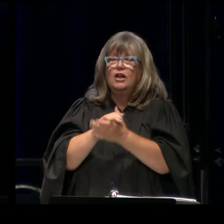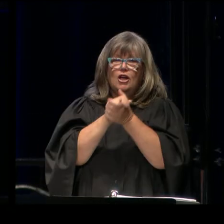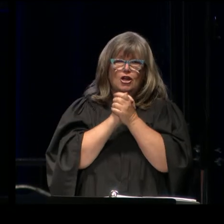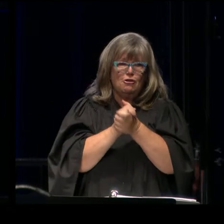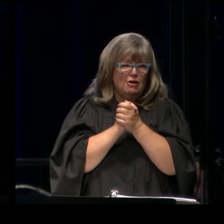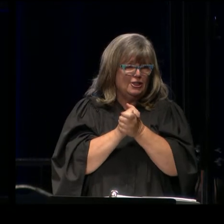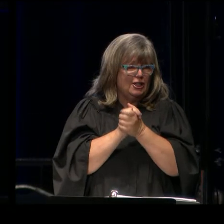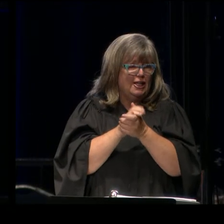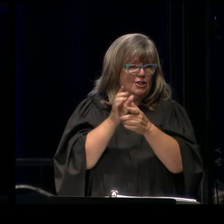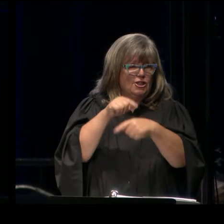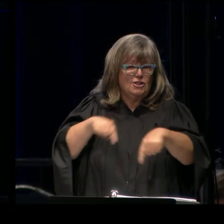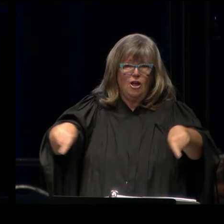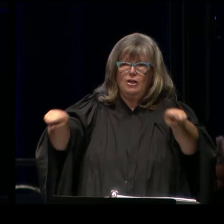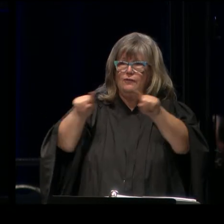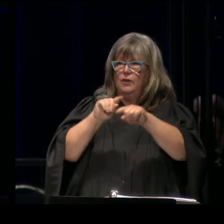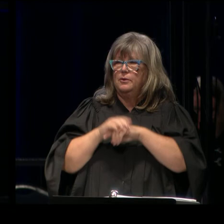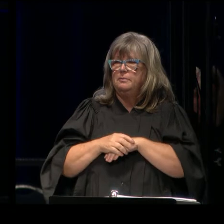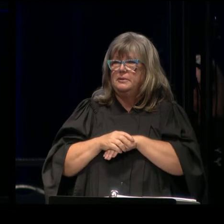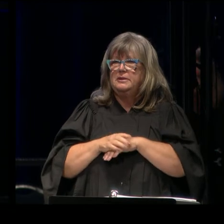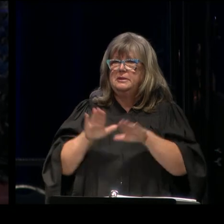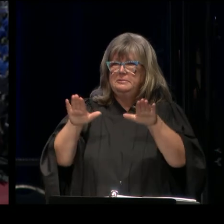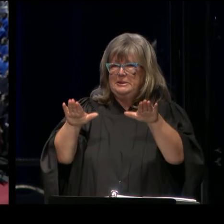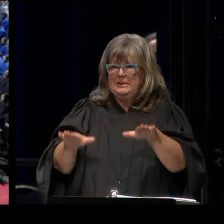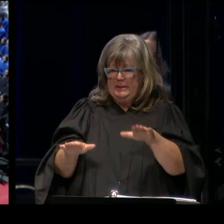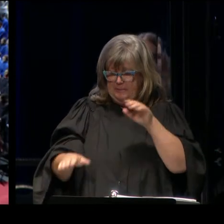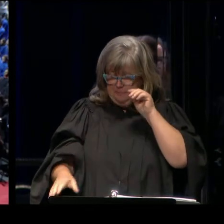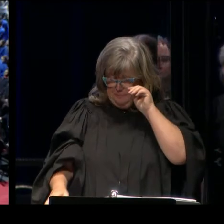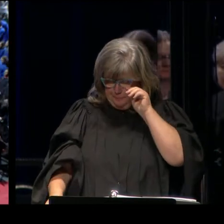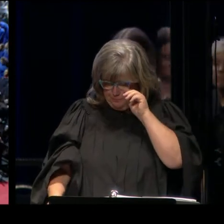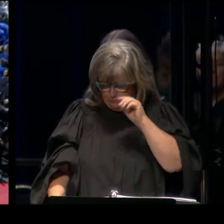Congratulations to each of you. You can be seated.